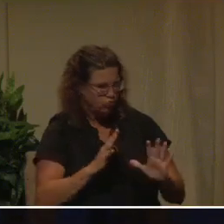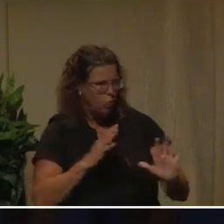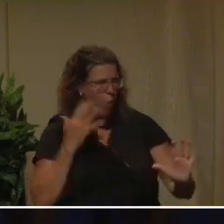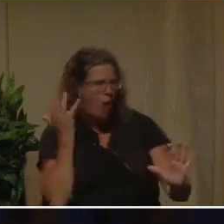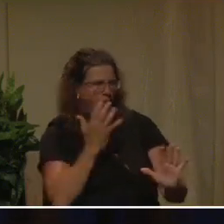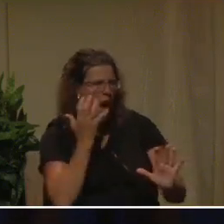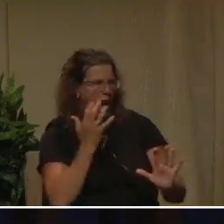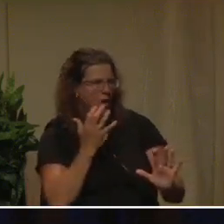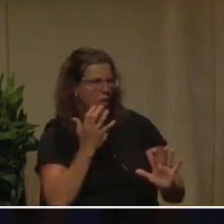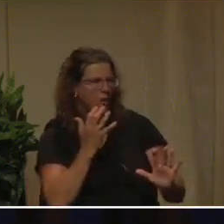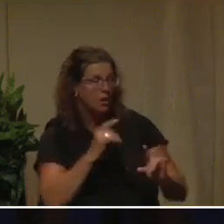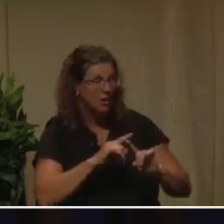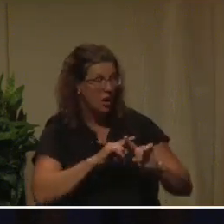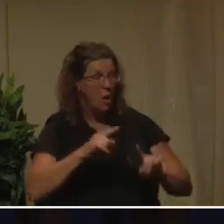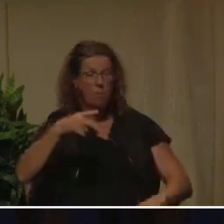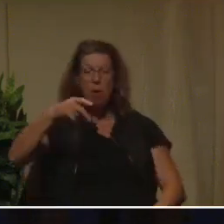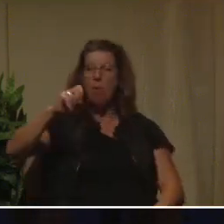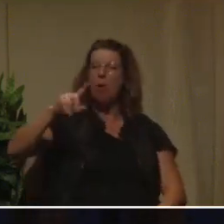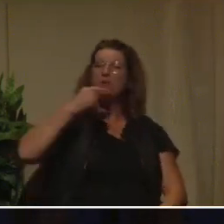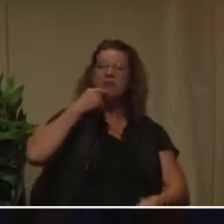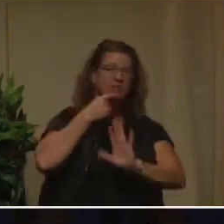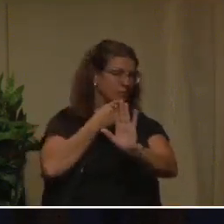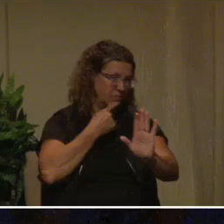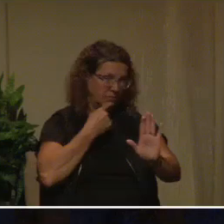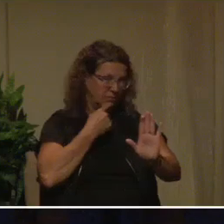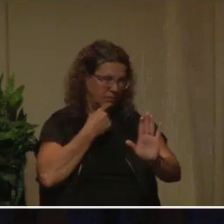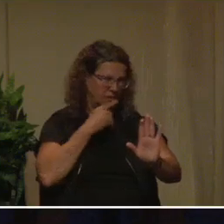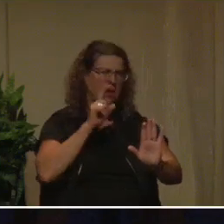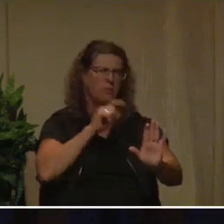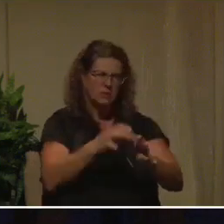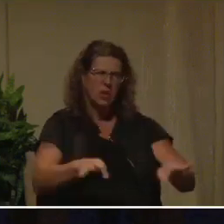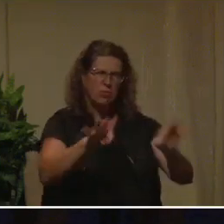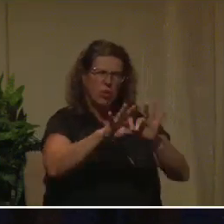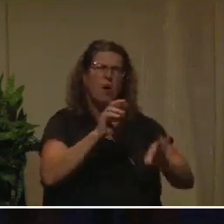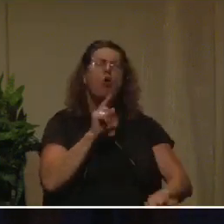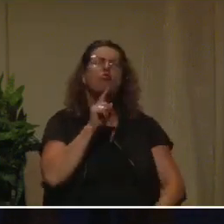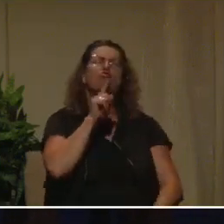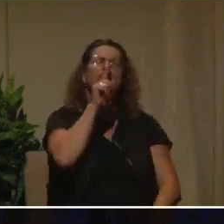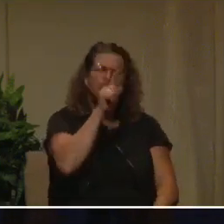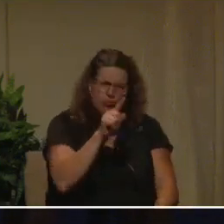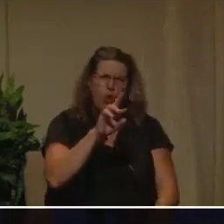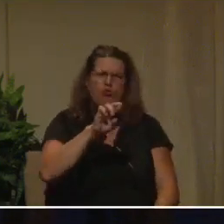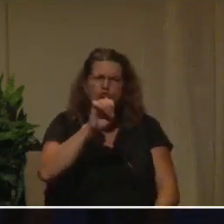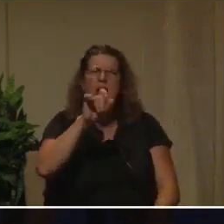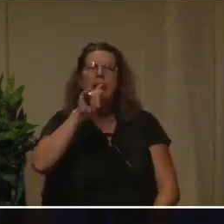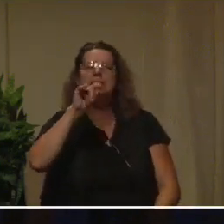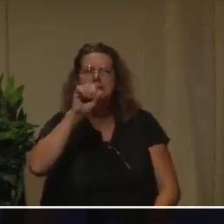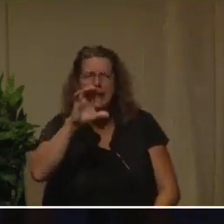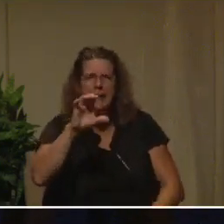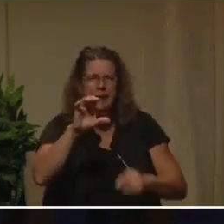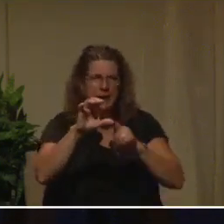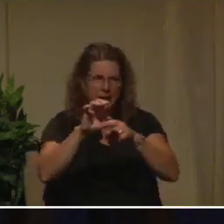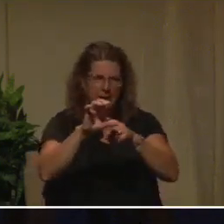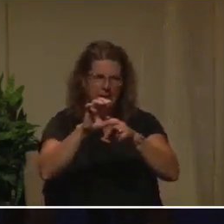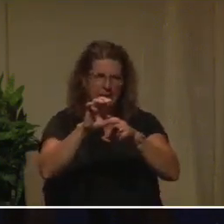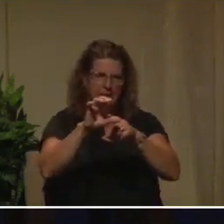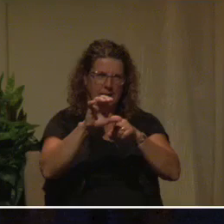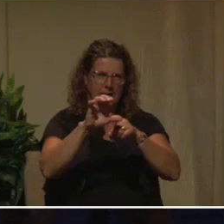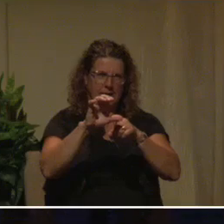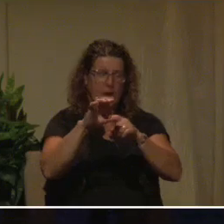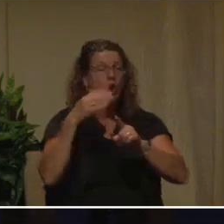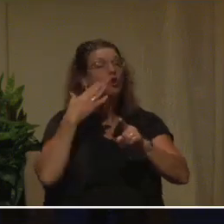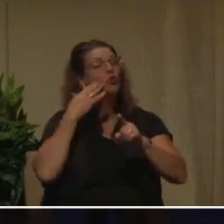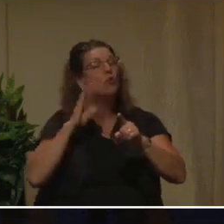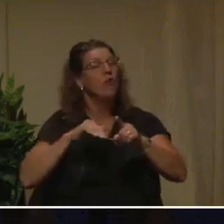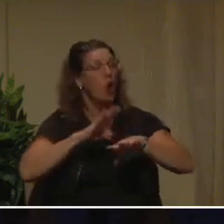is saying be realistic. The people announcing those events are gray-haired people who used to do those things.